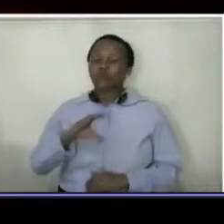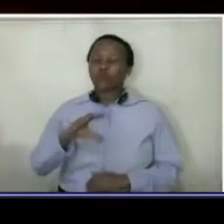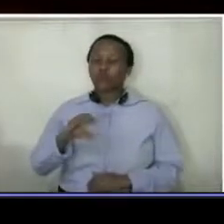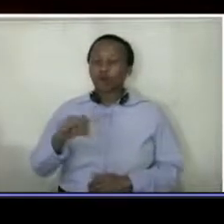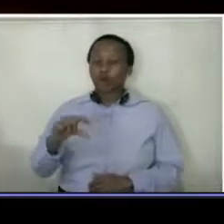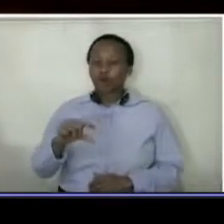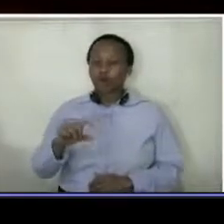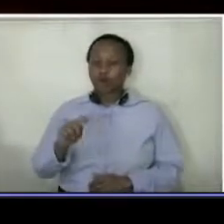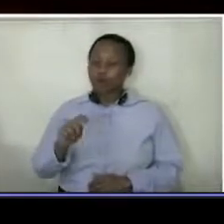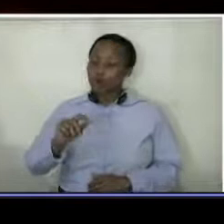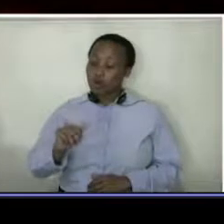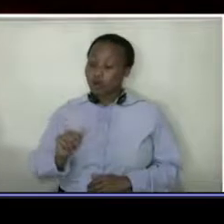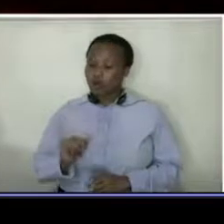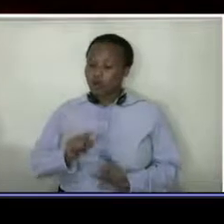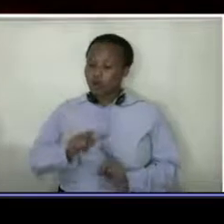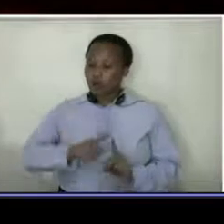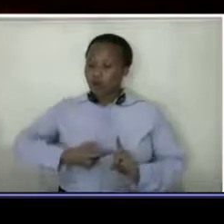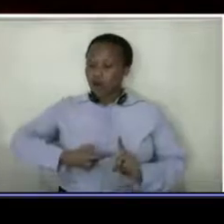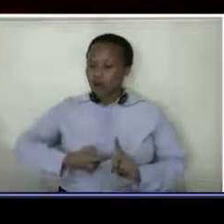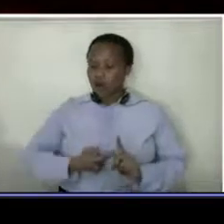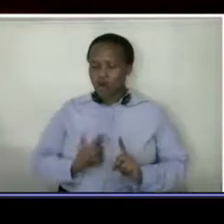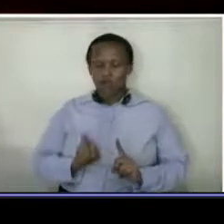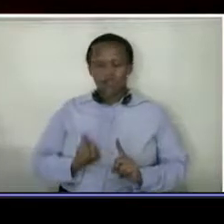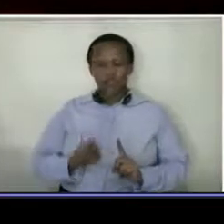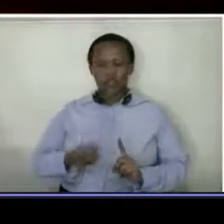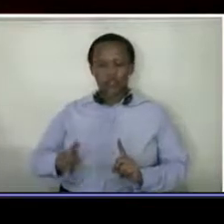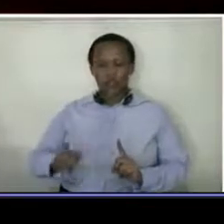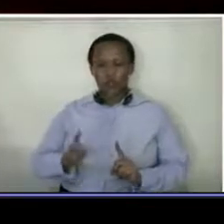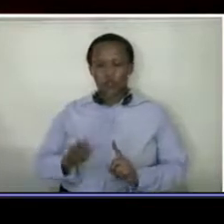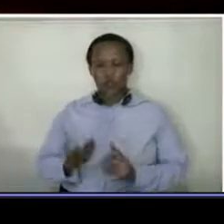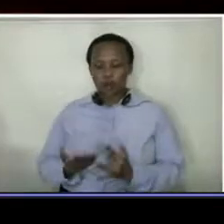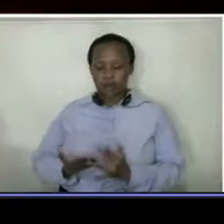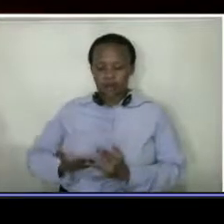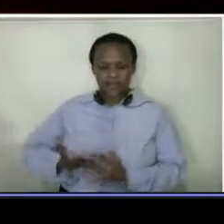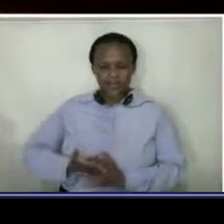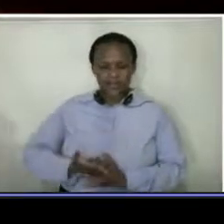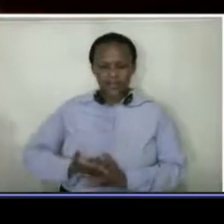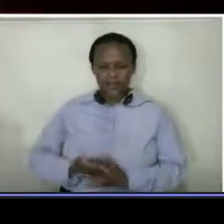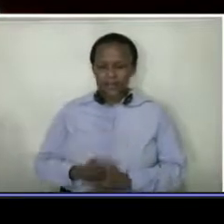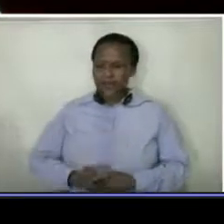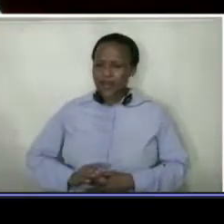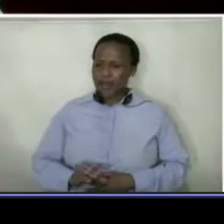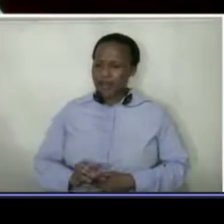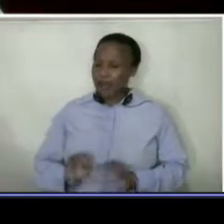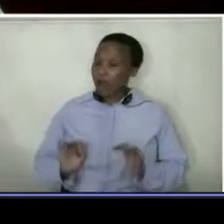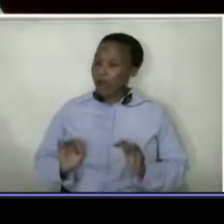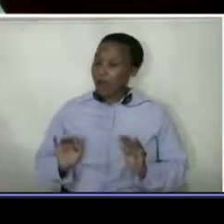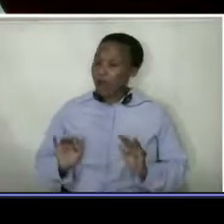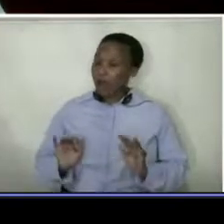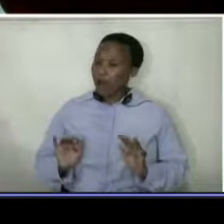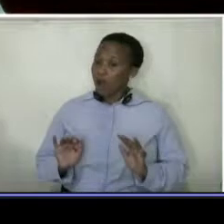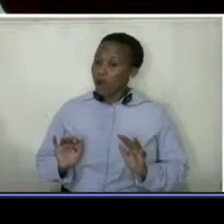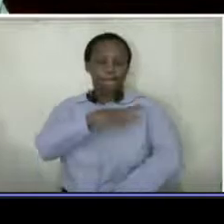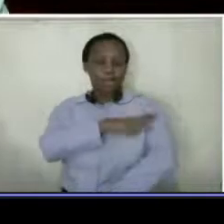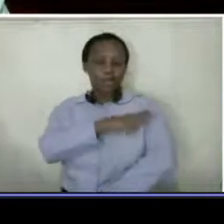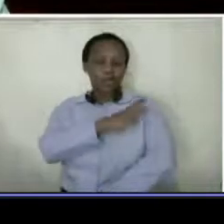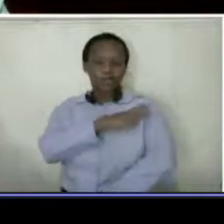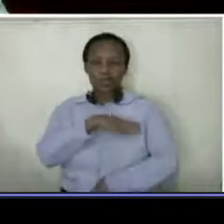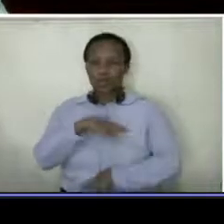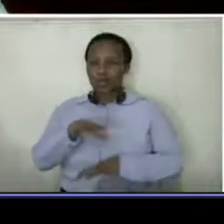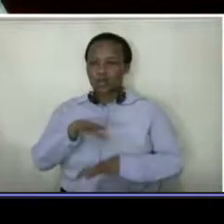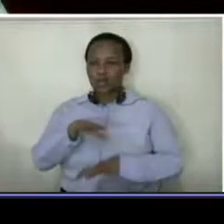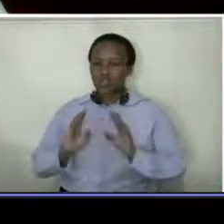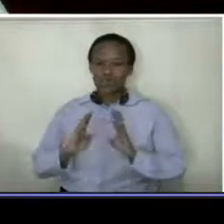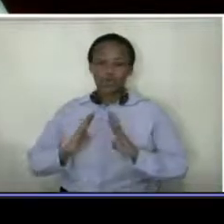ukuqasha izimeneja ezingafundile. Lolu dabu labo lahamba laze lafika kwi-Constitutional Court, lapho